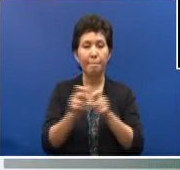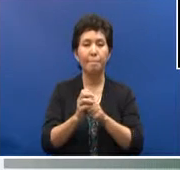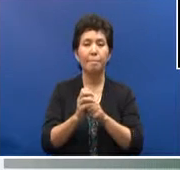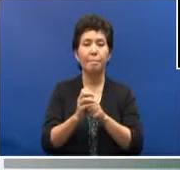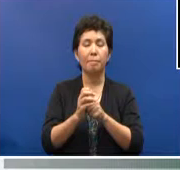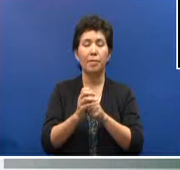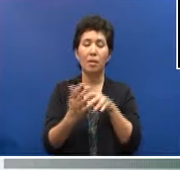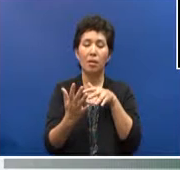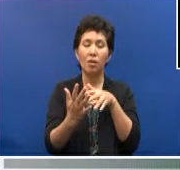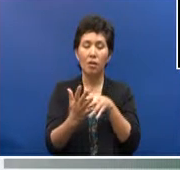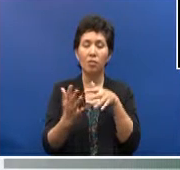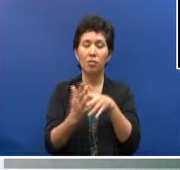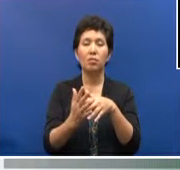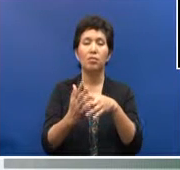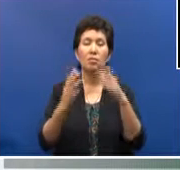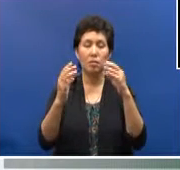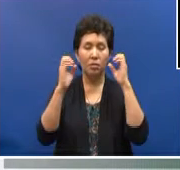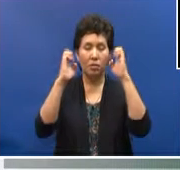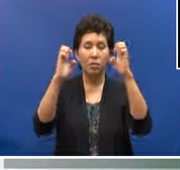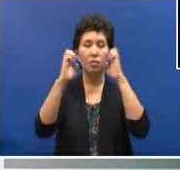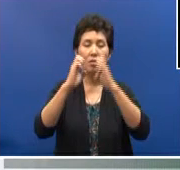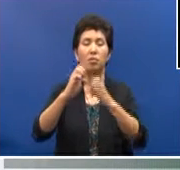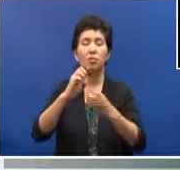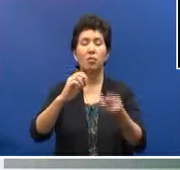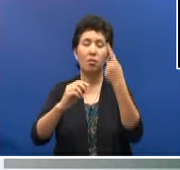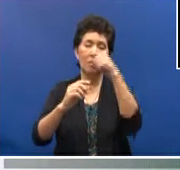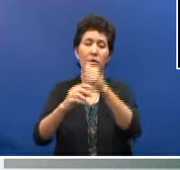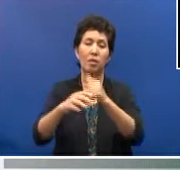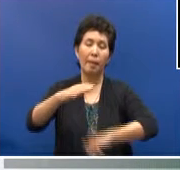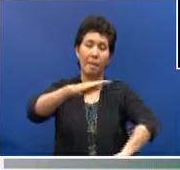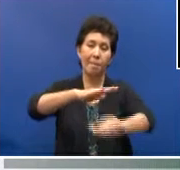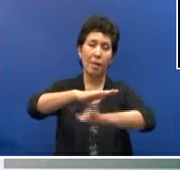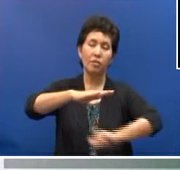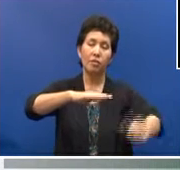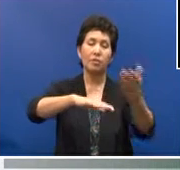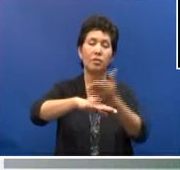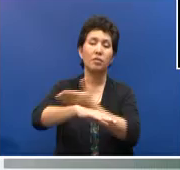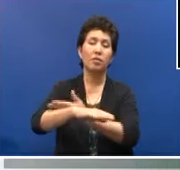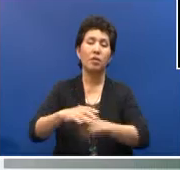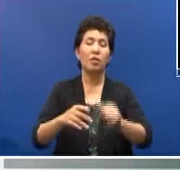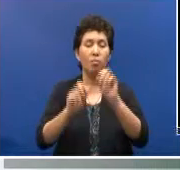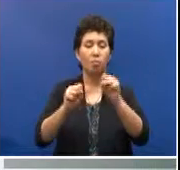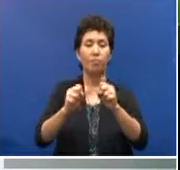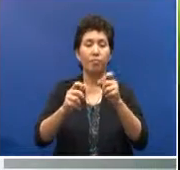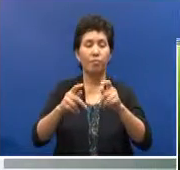an educations, or have access to other basic facilities and service.